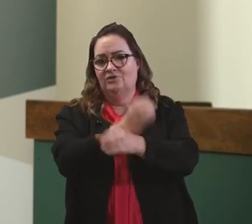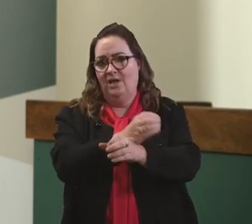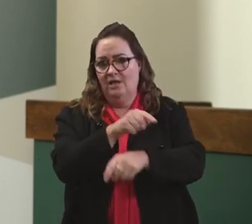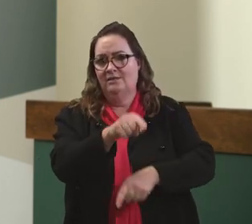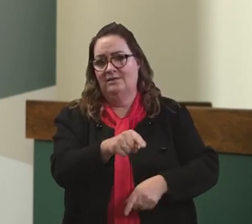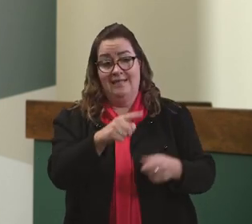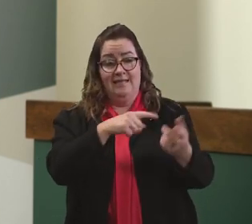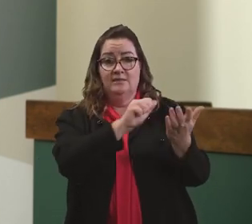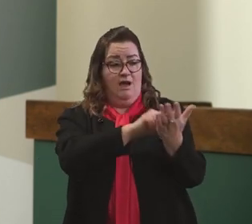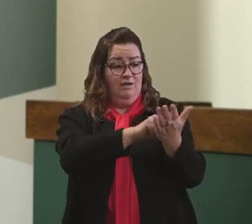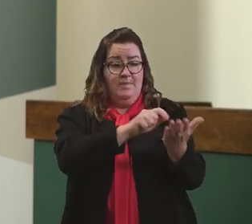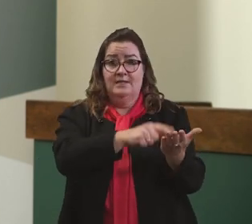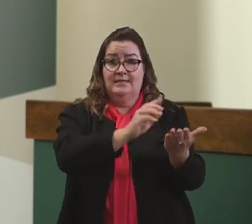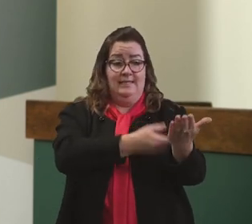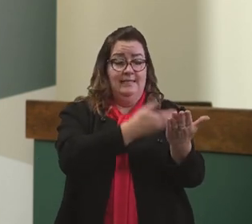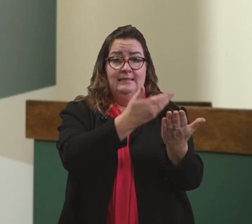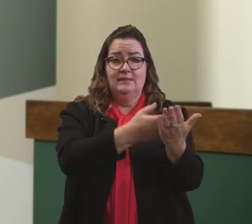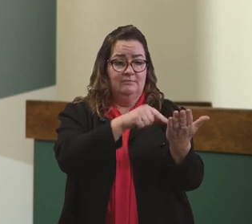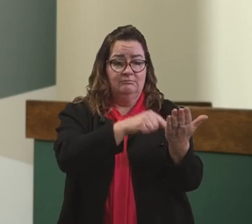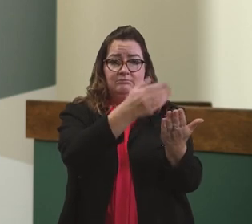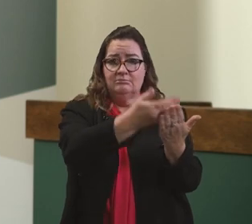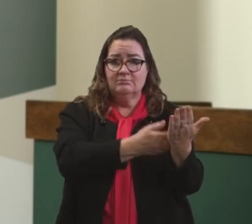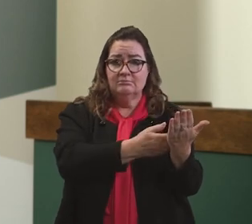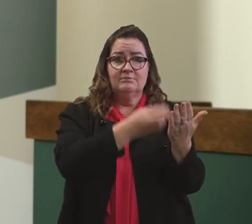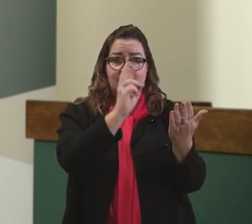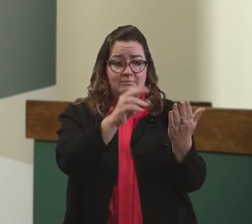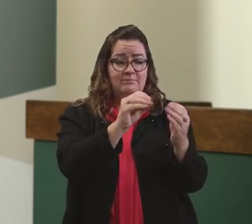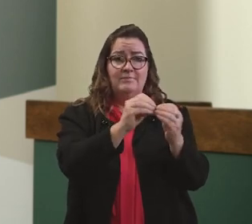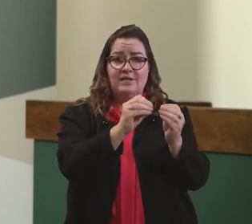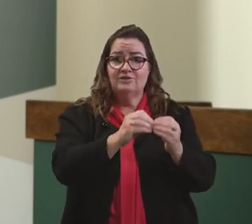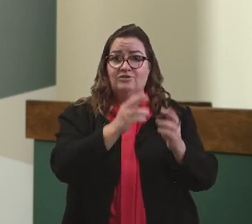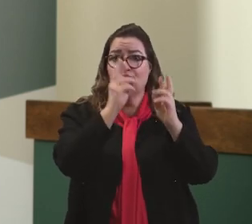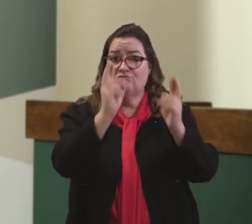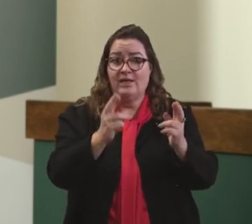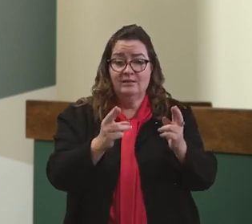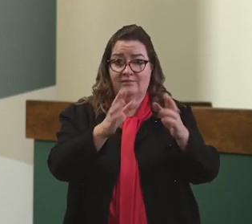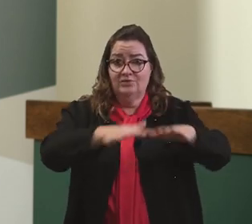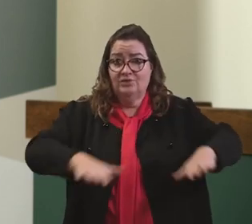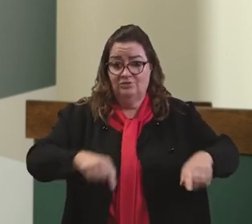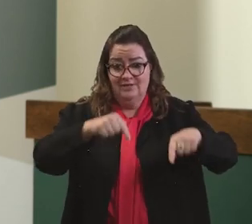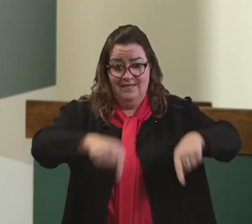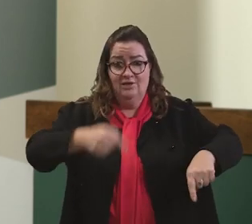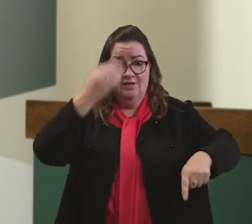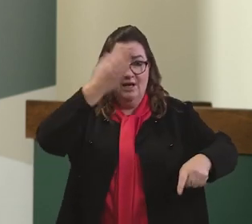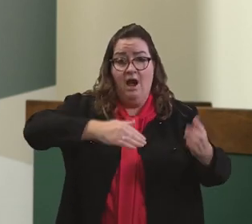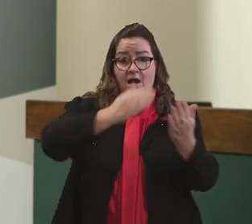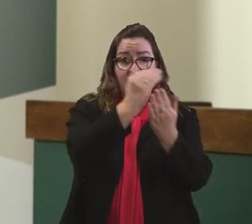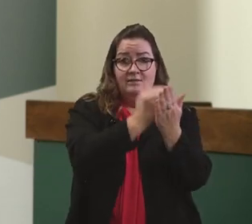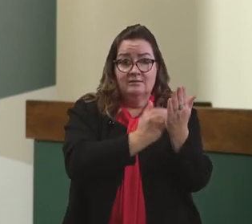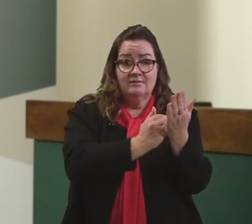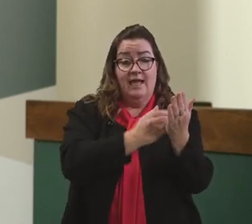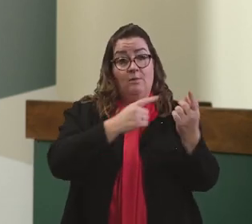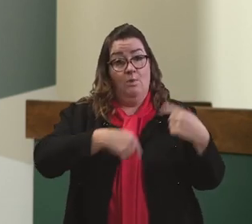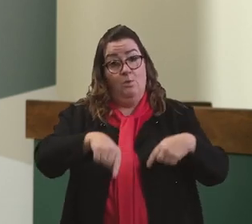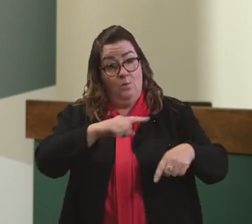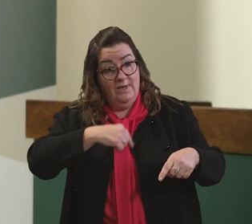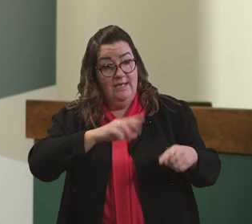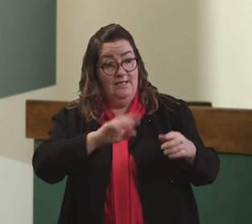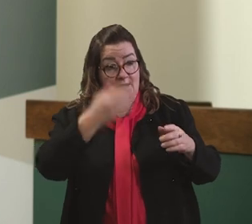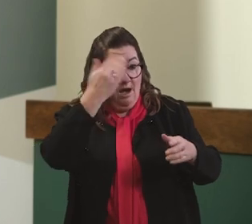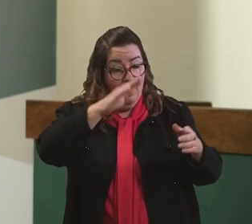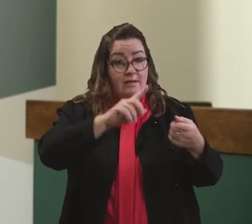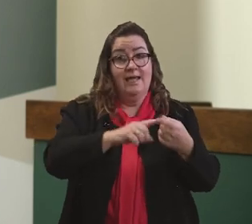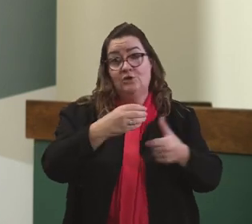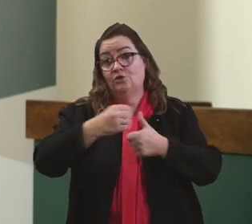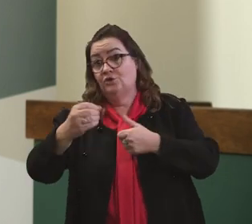is a document that outlines the rights that children and young people have in Ireland and what Ireland and other countries can do to protect those